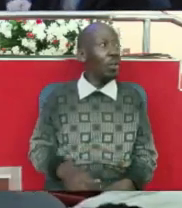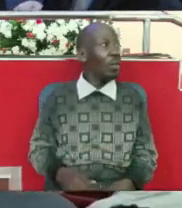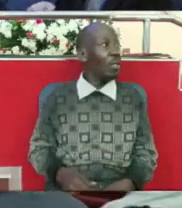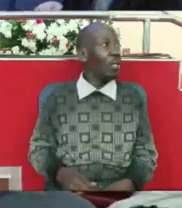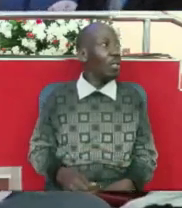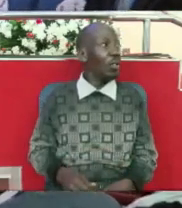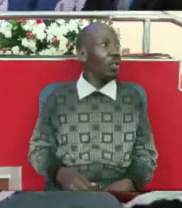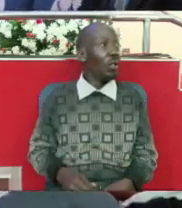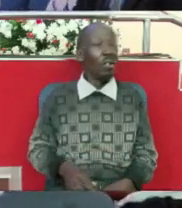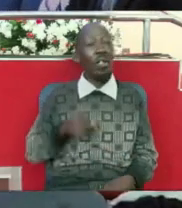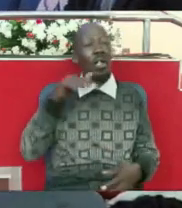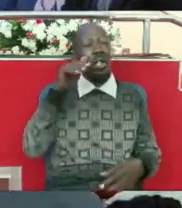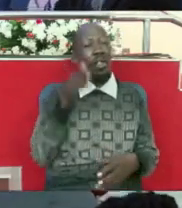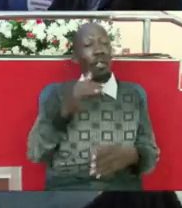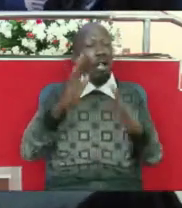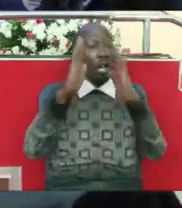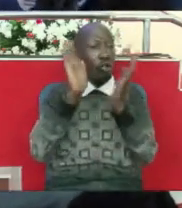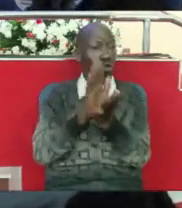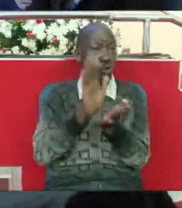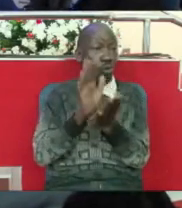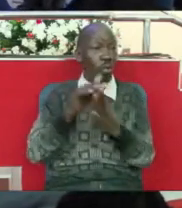there is a store in America.